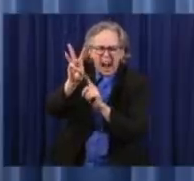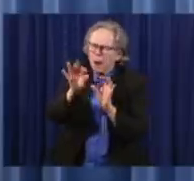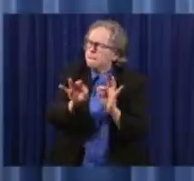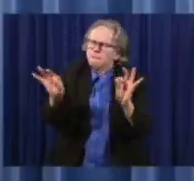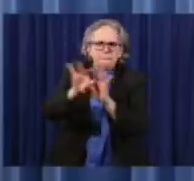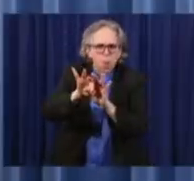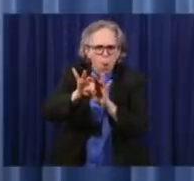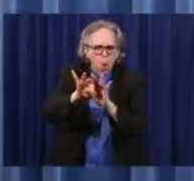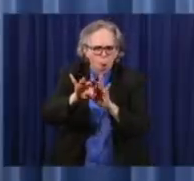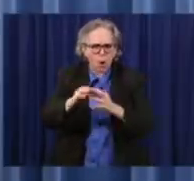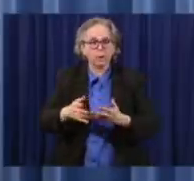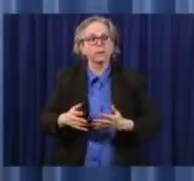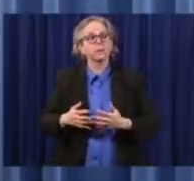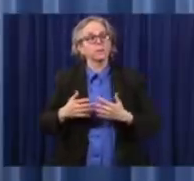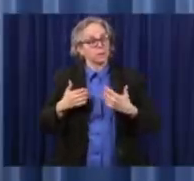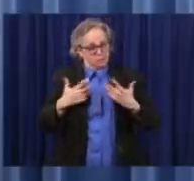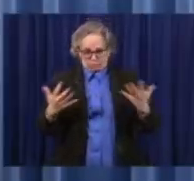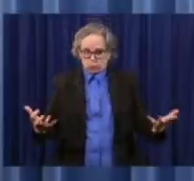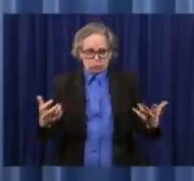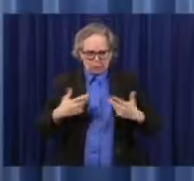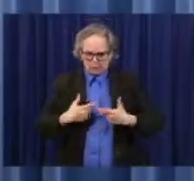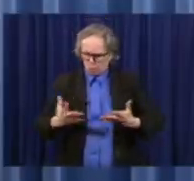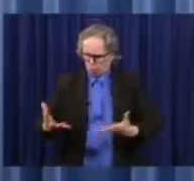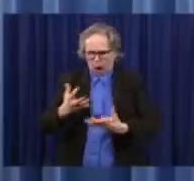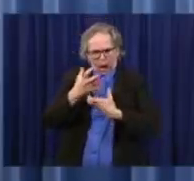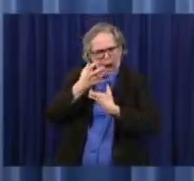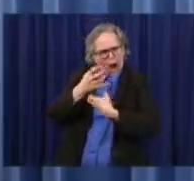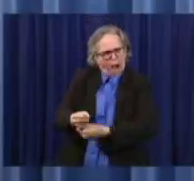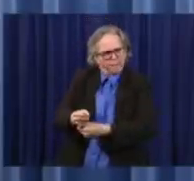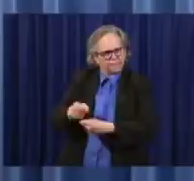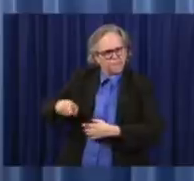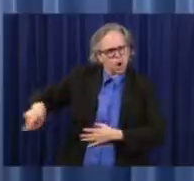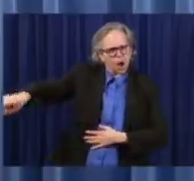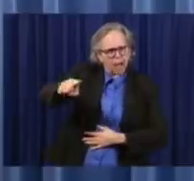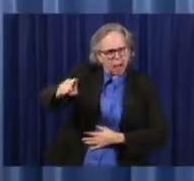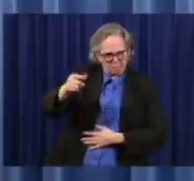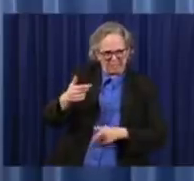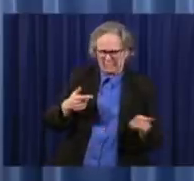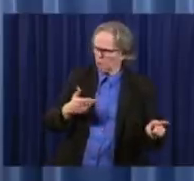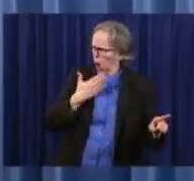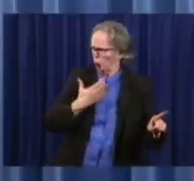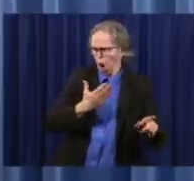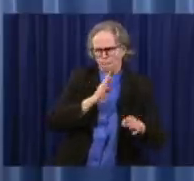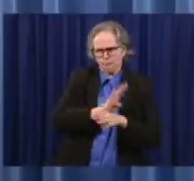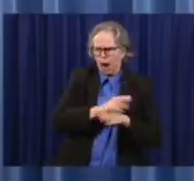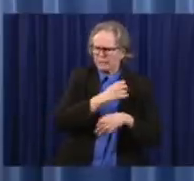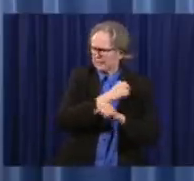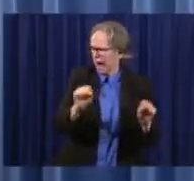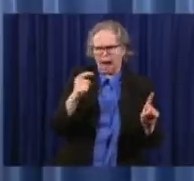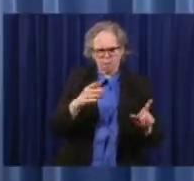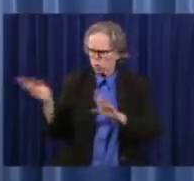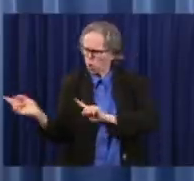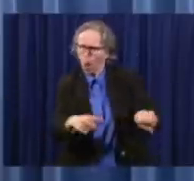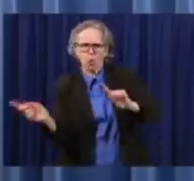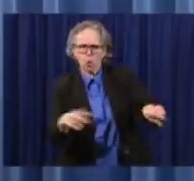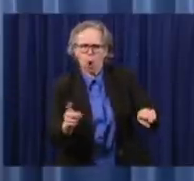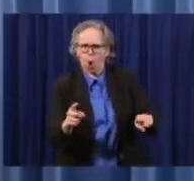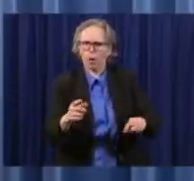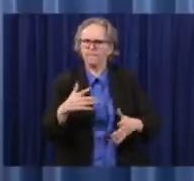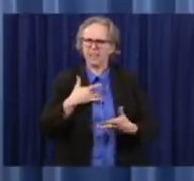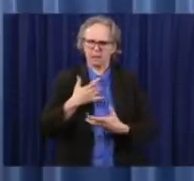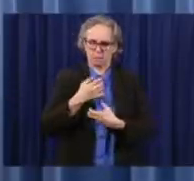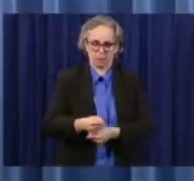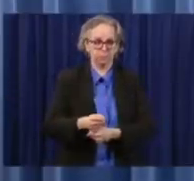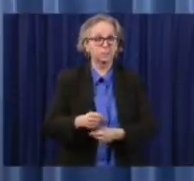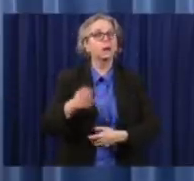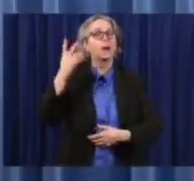confidence and let people know that it is safe. It is safe, as safe as it can be made. Fire's still there, but it's as safe